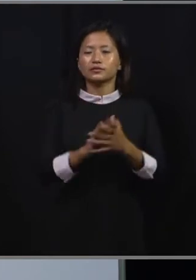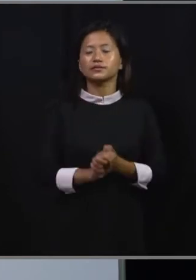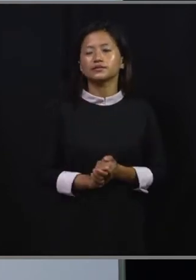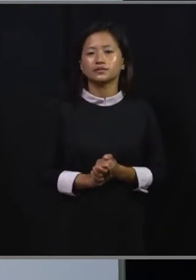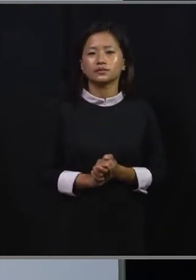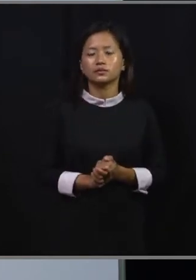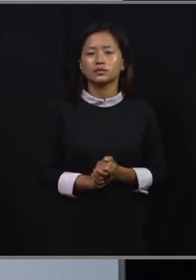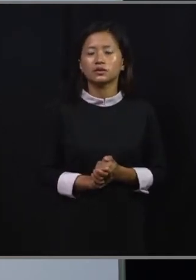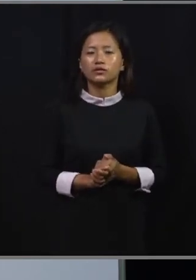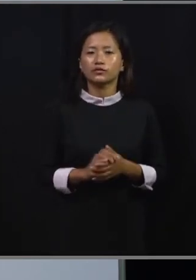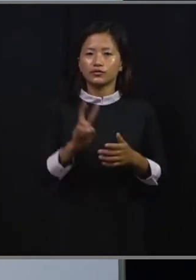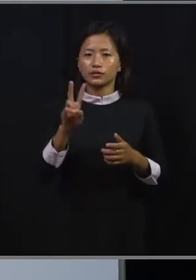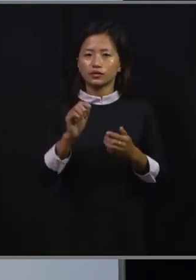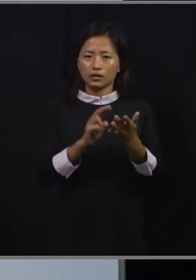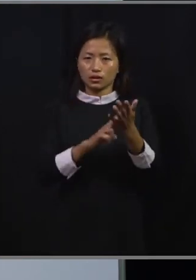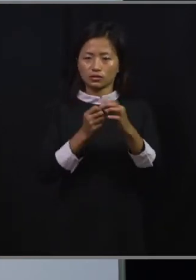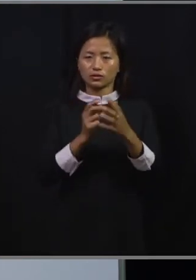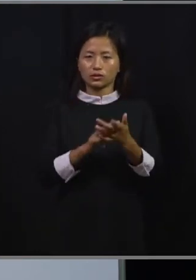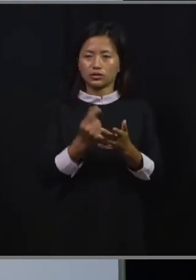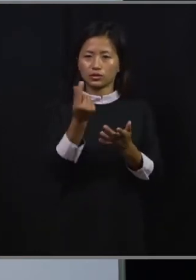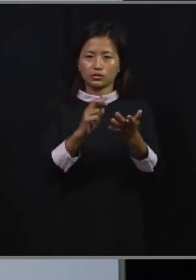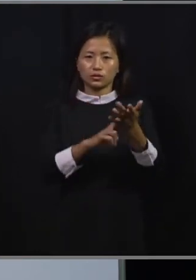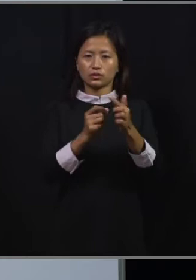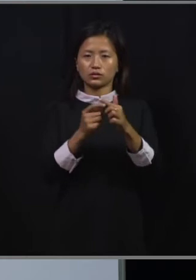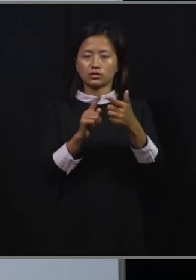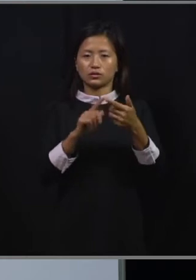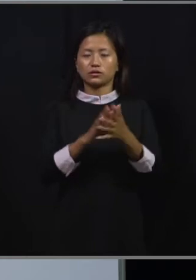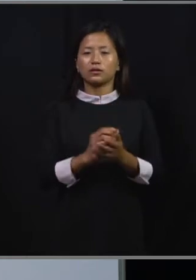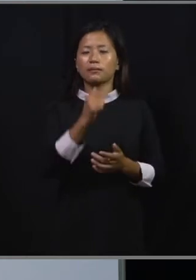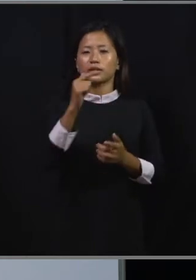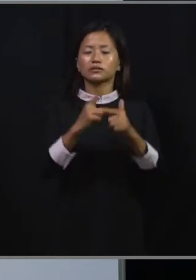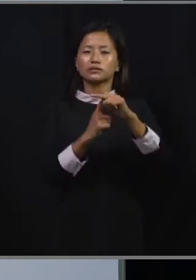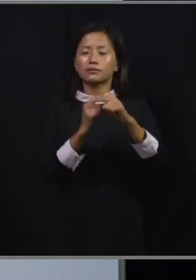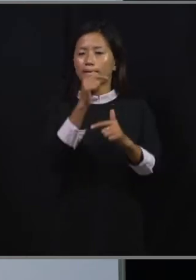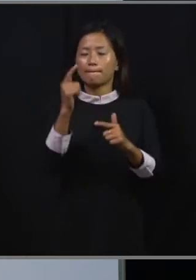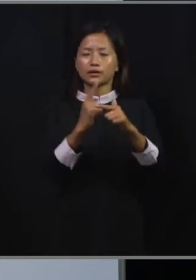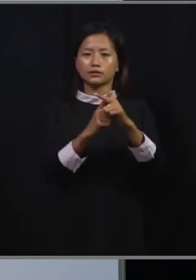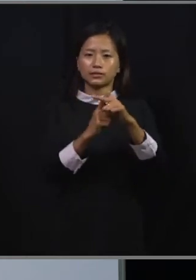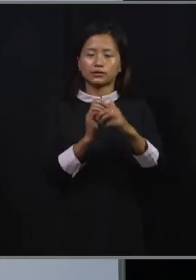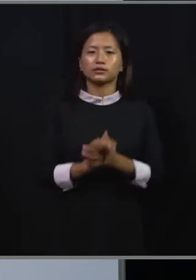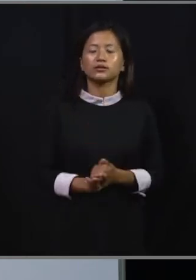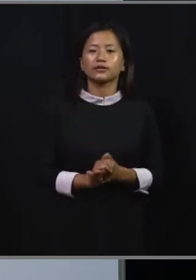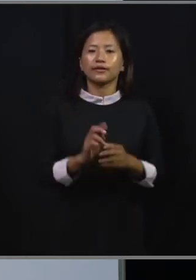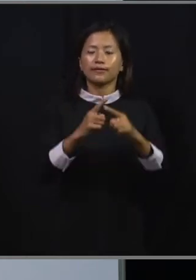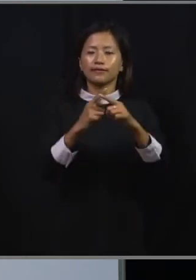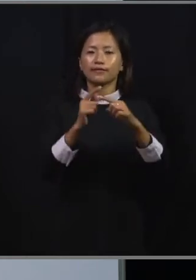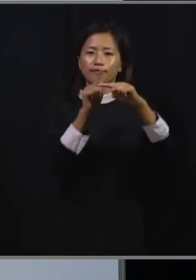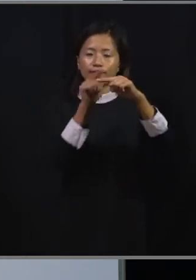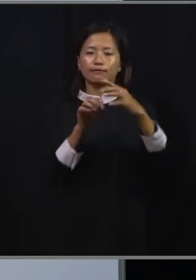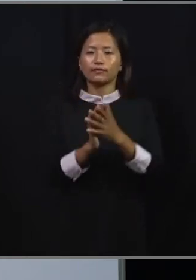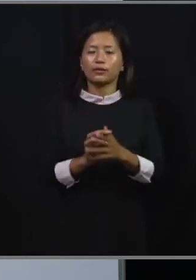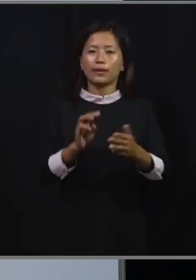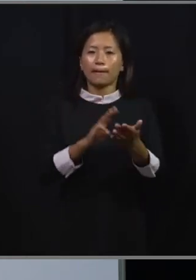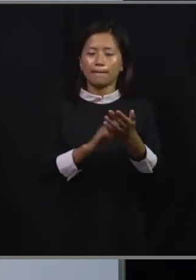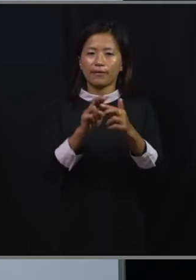now V naught U naught minus minus plus. So D by FE. So that is